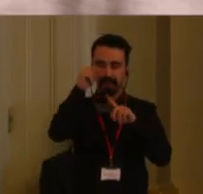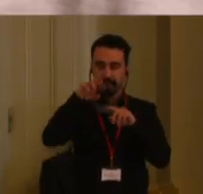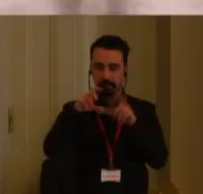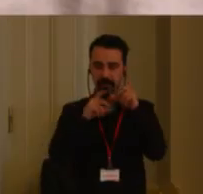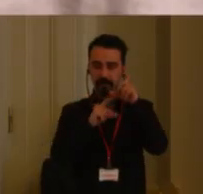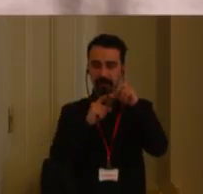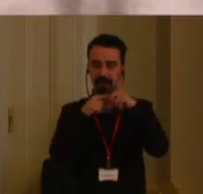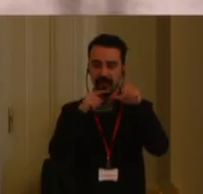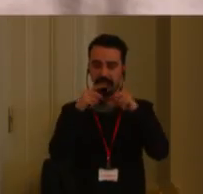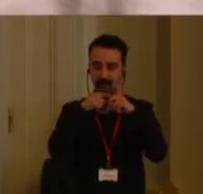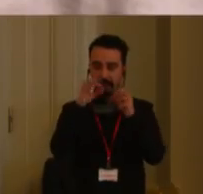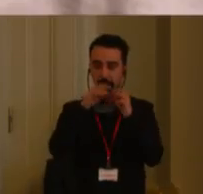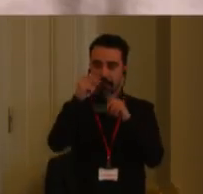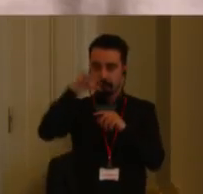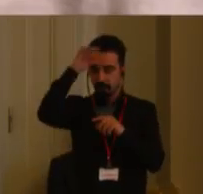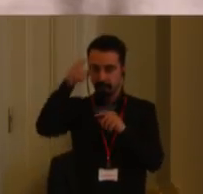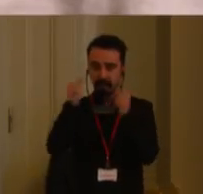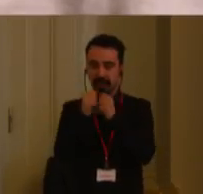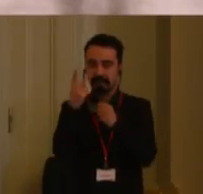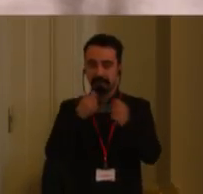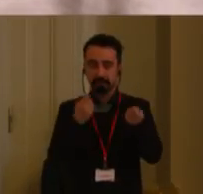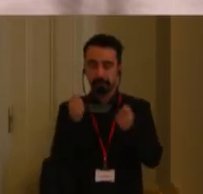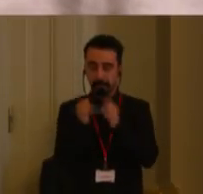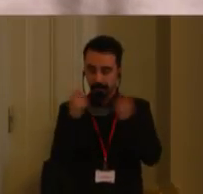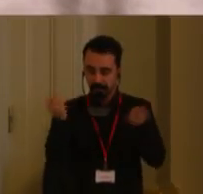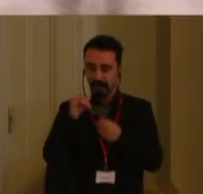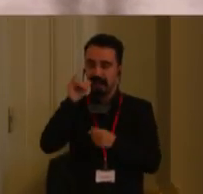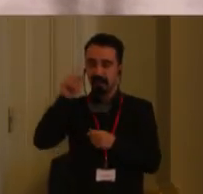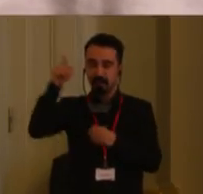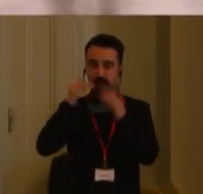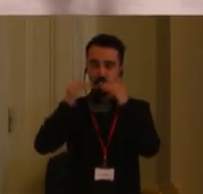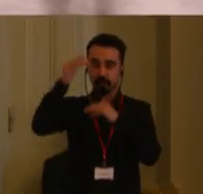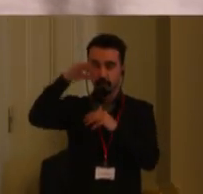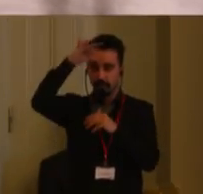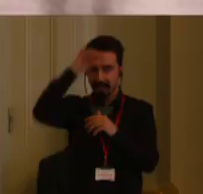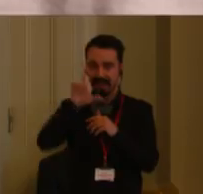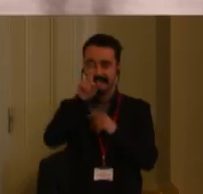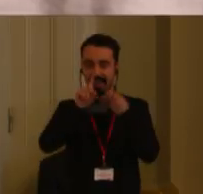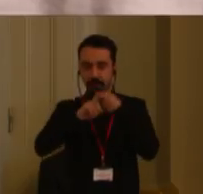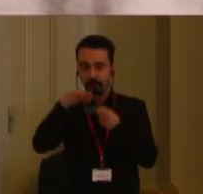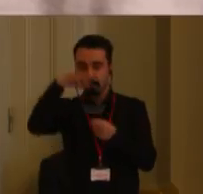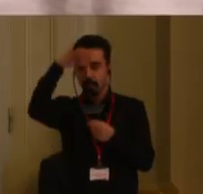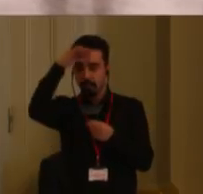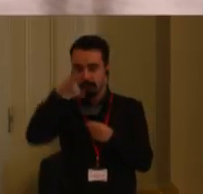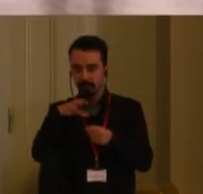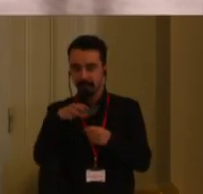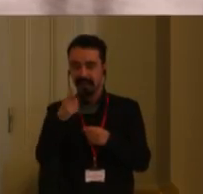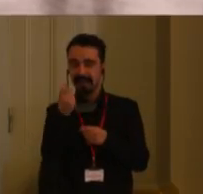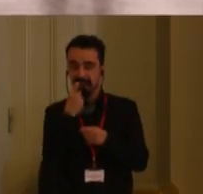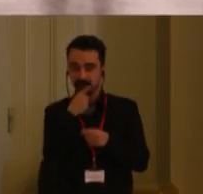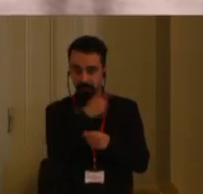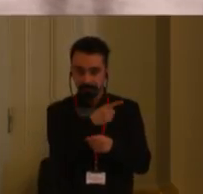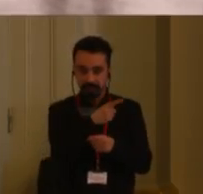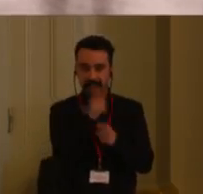the state of English in higher education. We've also developed something I hope you're familiar with, which is an innovative